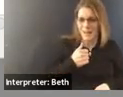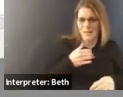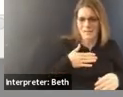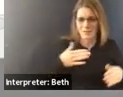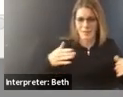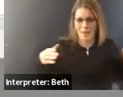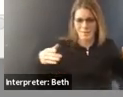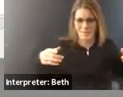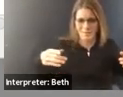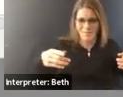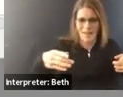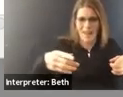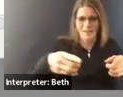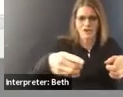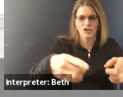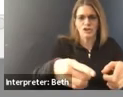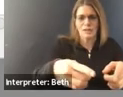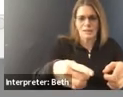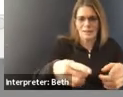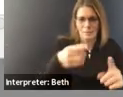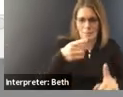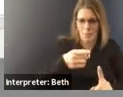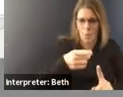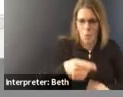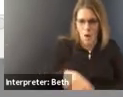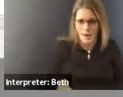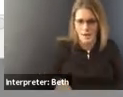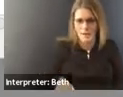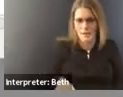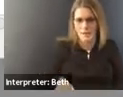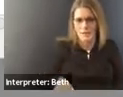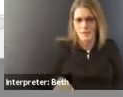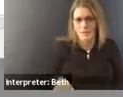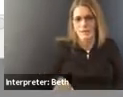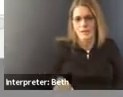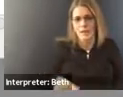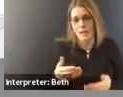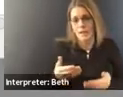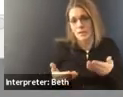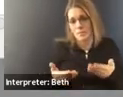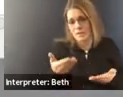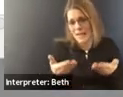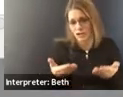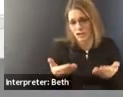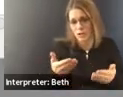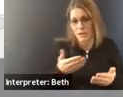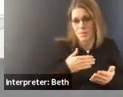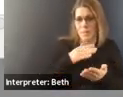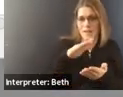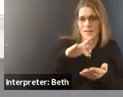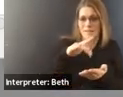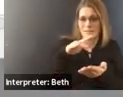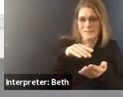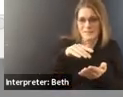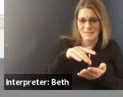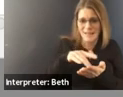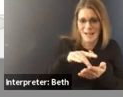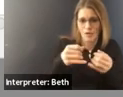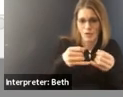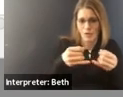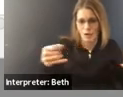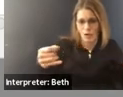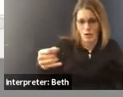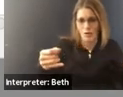points and potentially my center line here of where all these